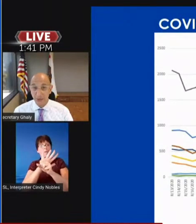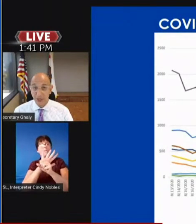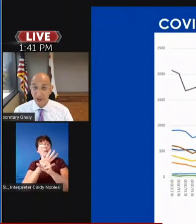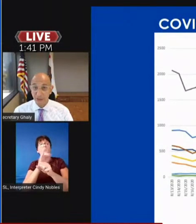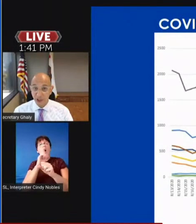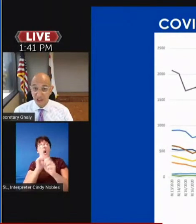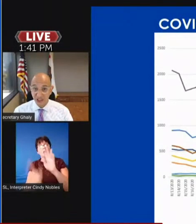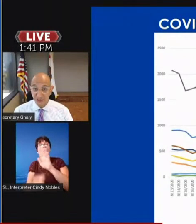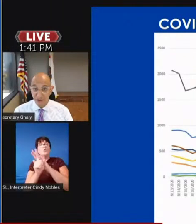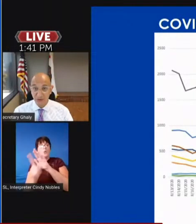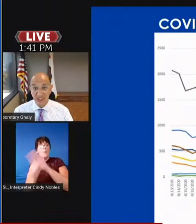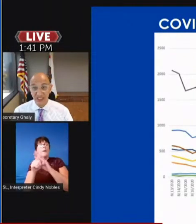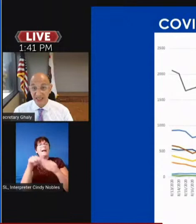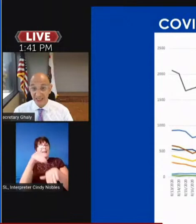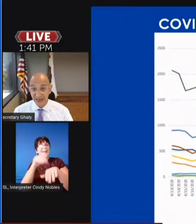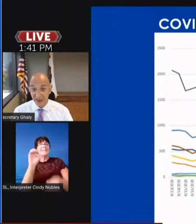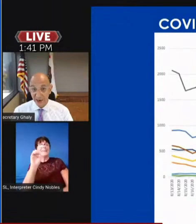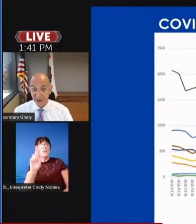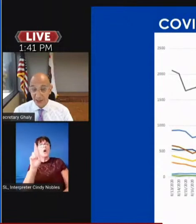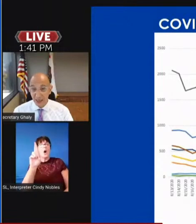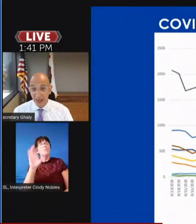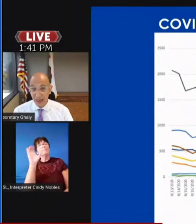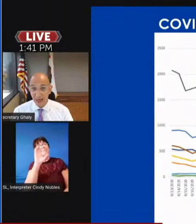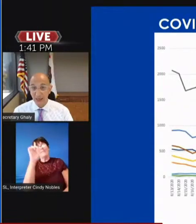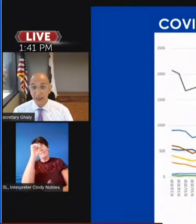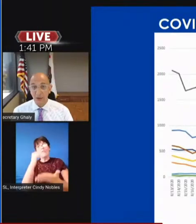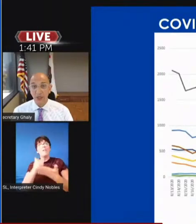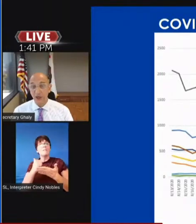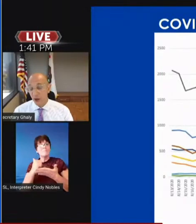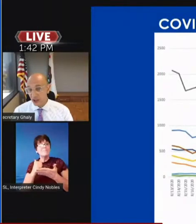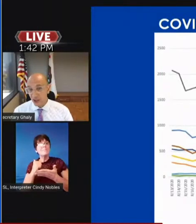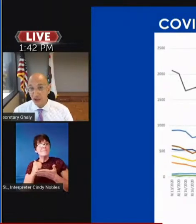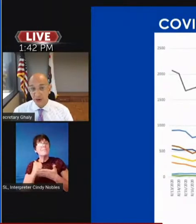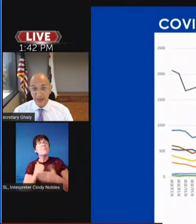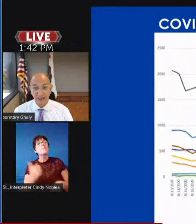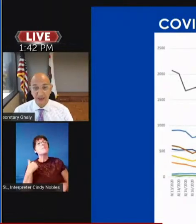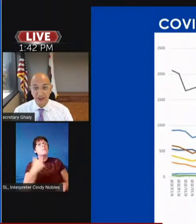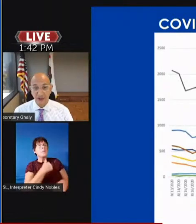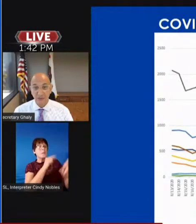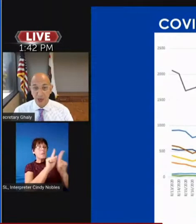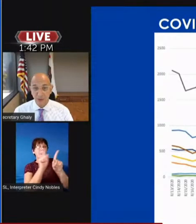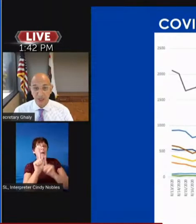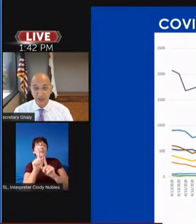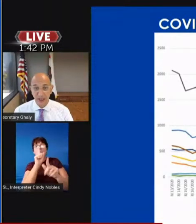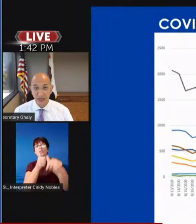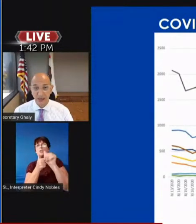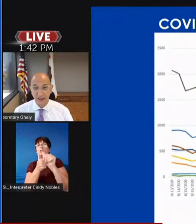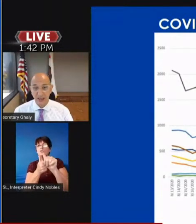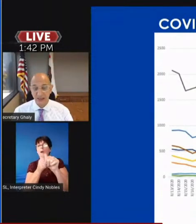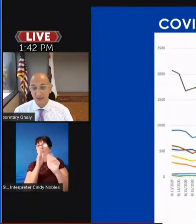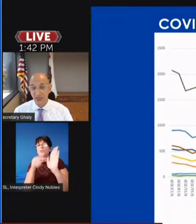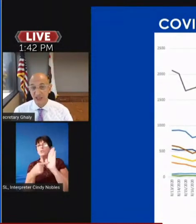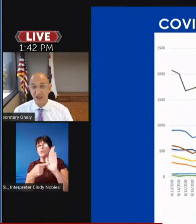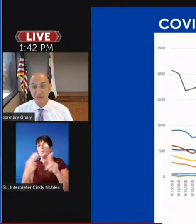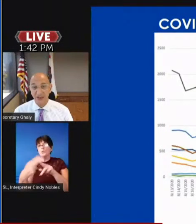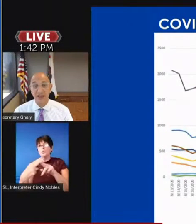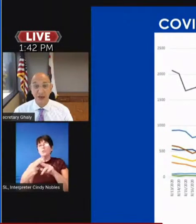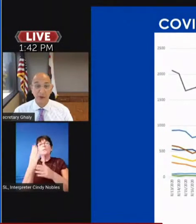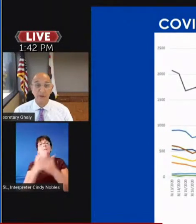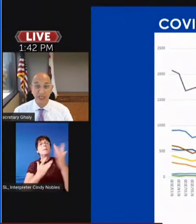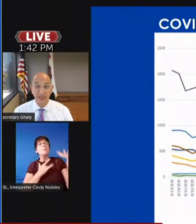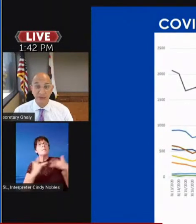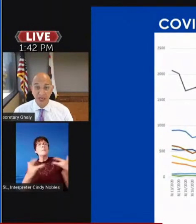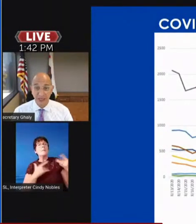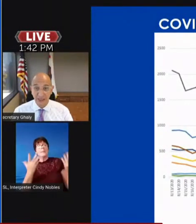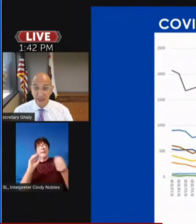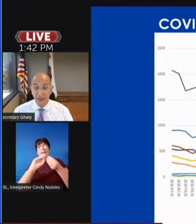showing up at our emergency rooms seeking care. We also track, and I'll show you in a moment, some concern about the